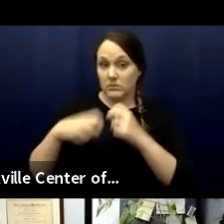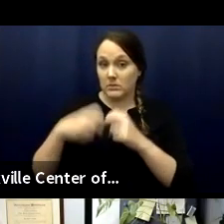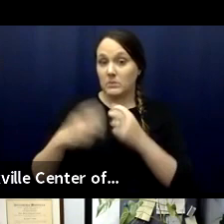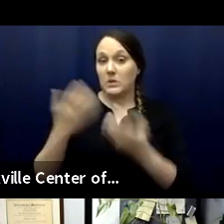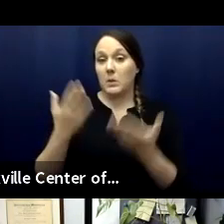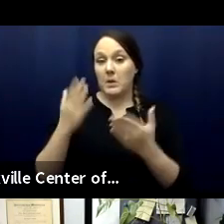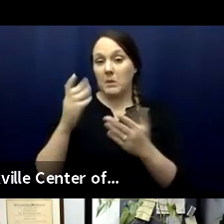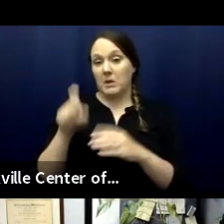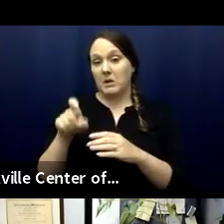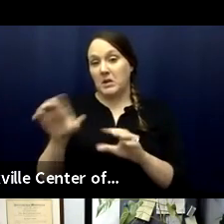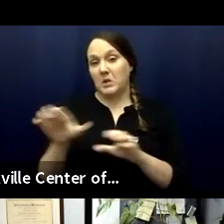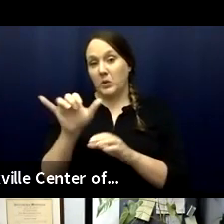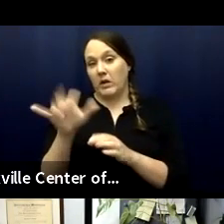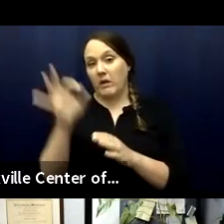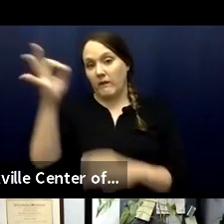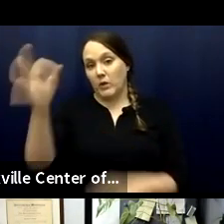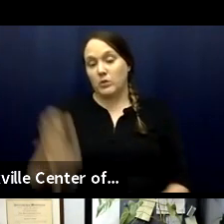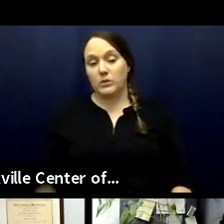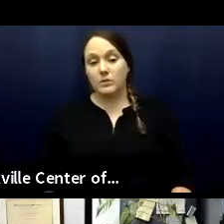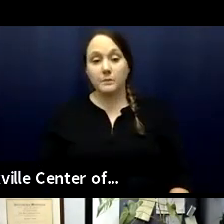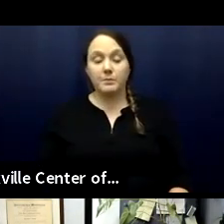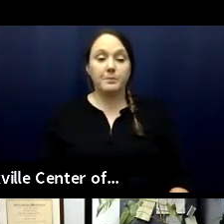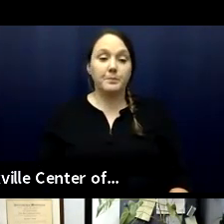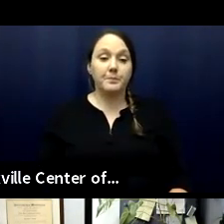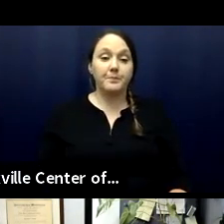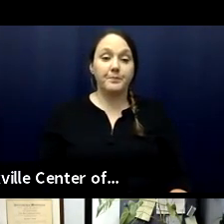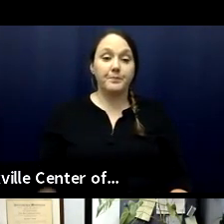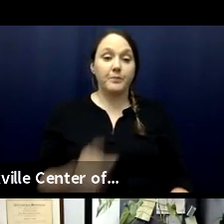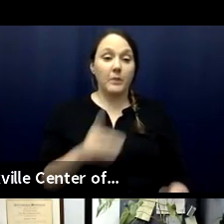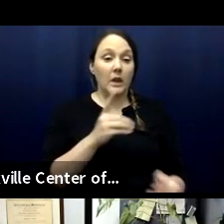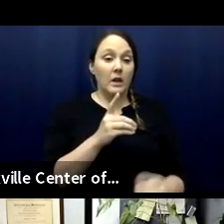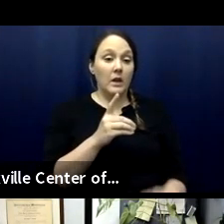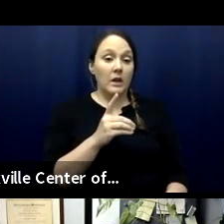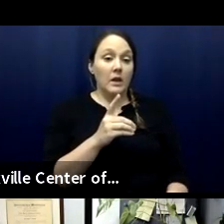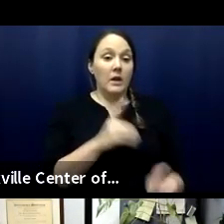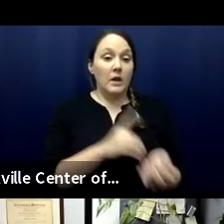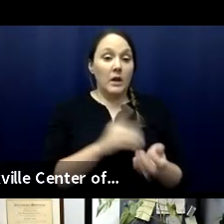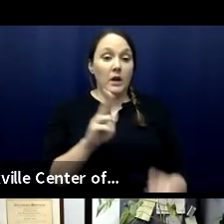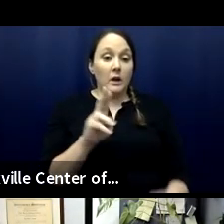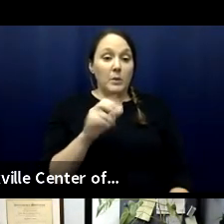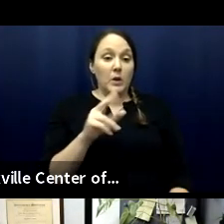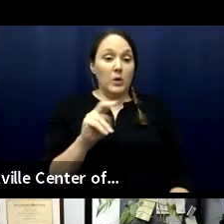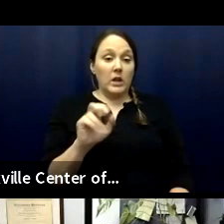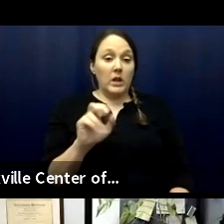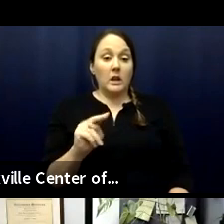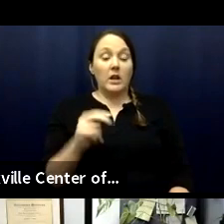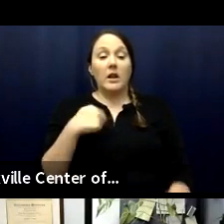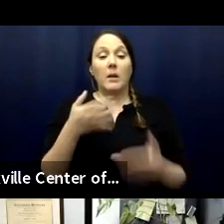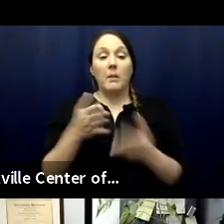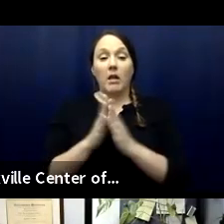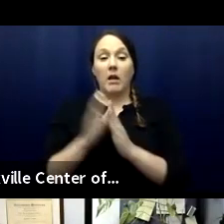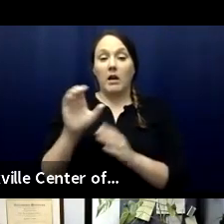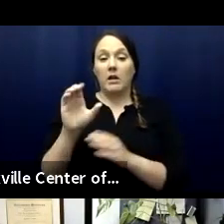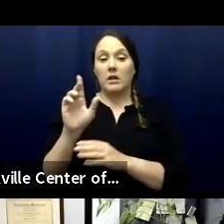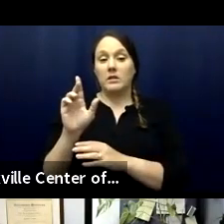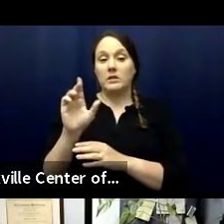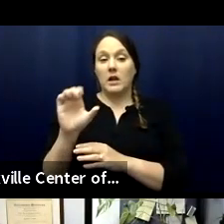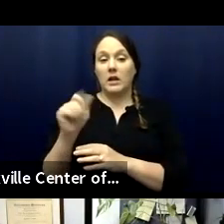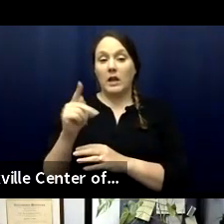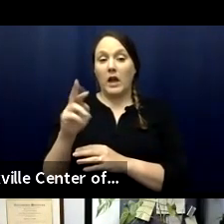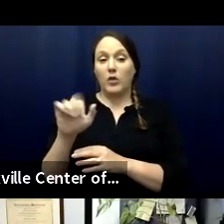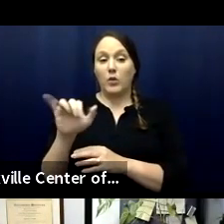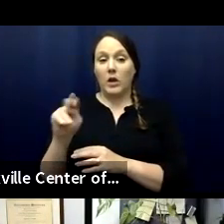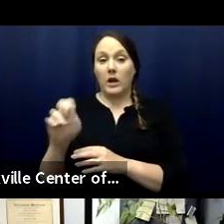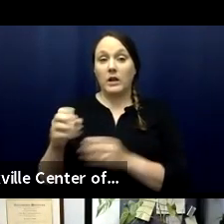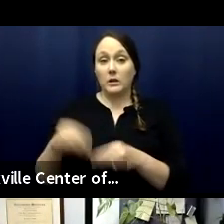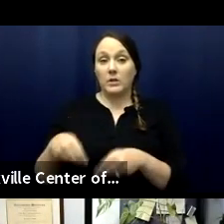route. Right. So, if I may, I'm going to ask Catherine to pull up the regulation